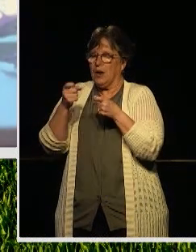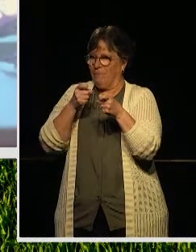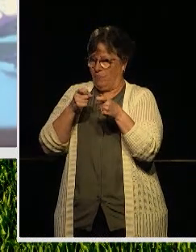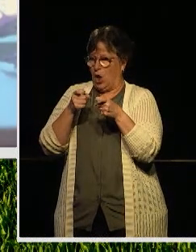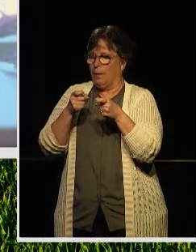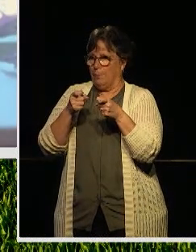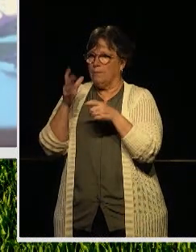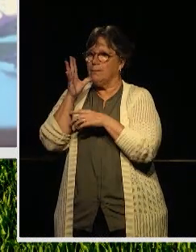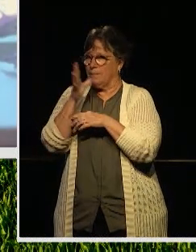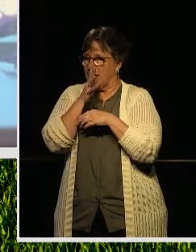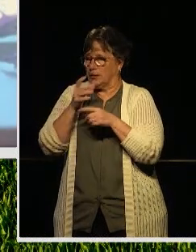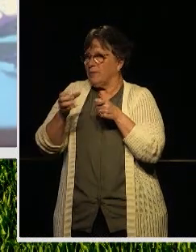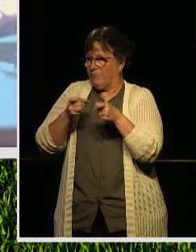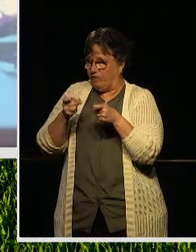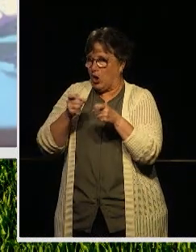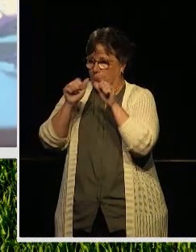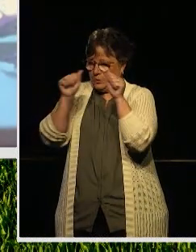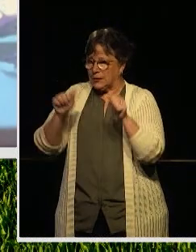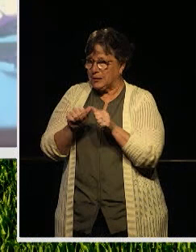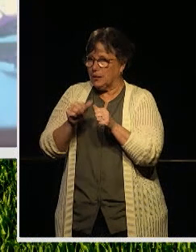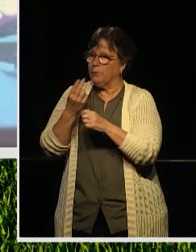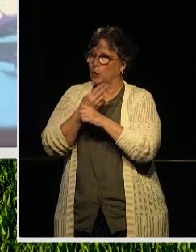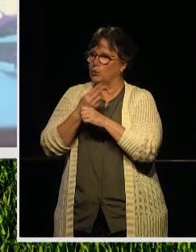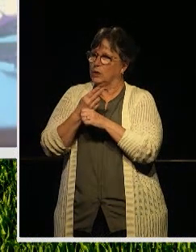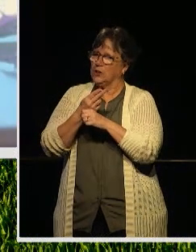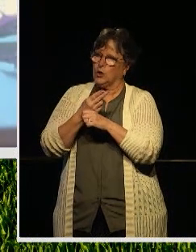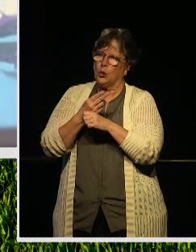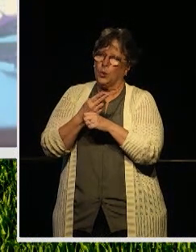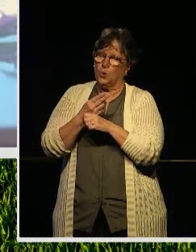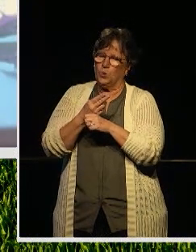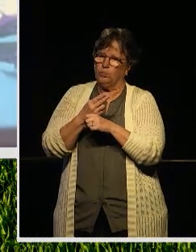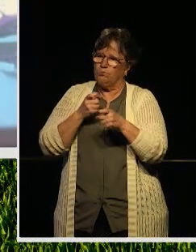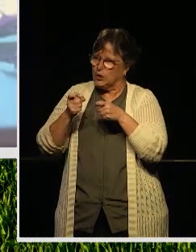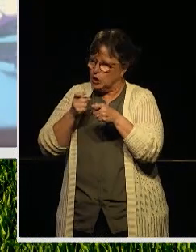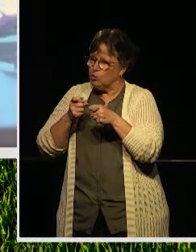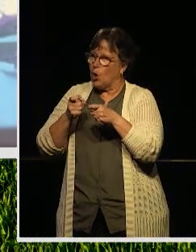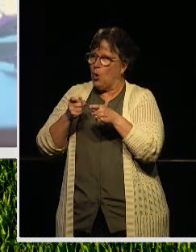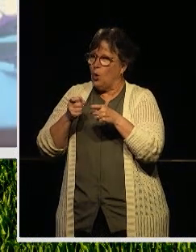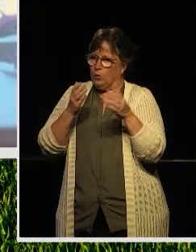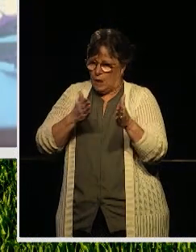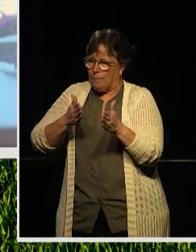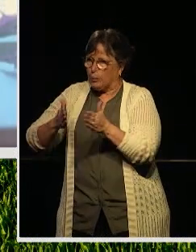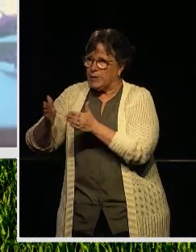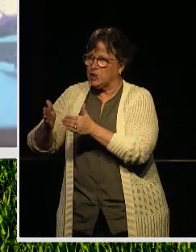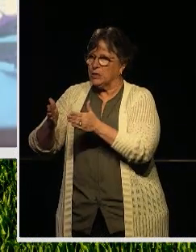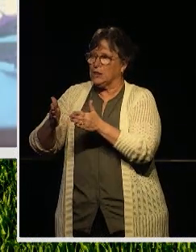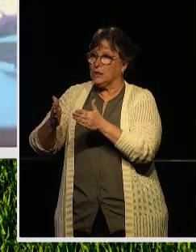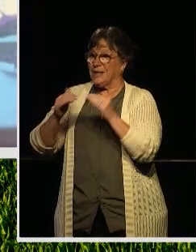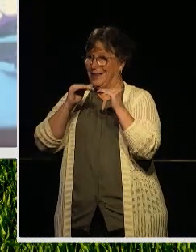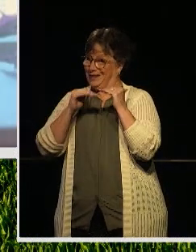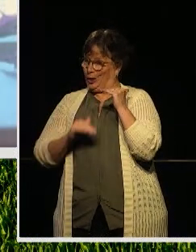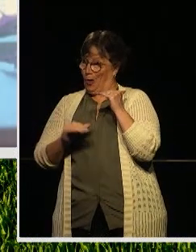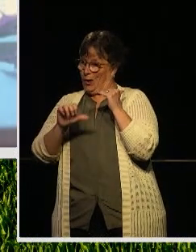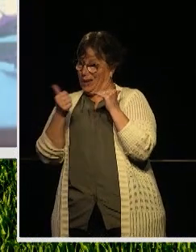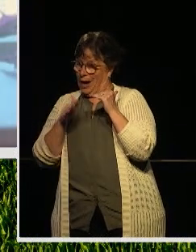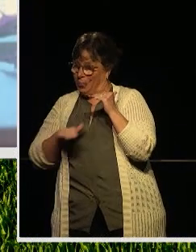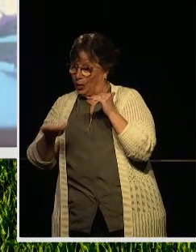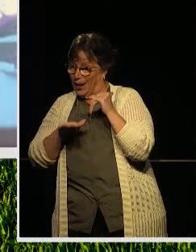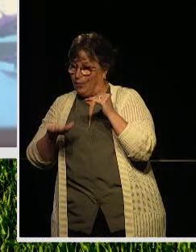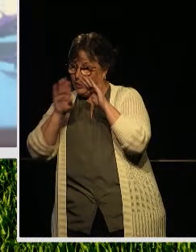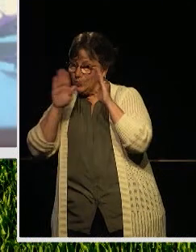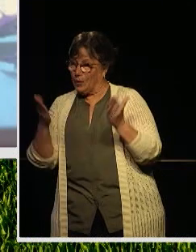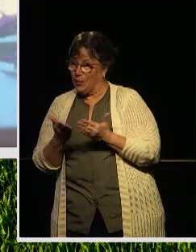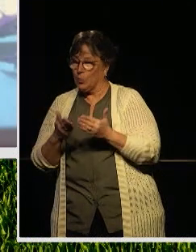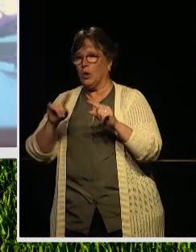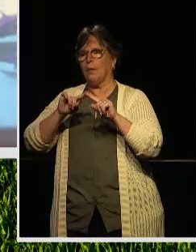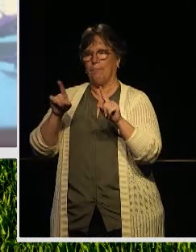is a software that they're using to run their operations in some meaningful way. It's very much lower in other geographies globally, but at least in North